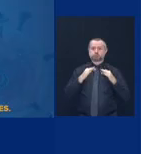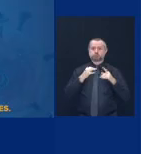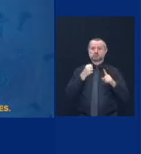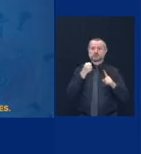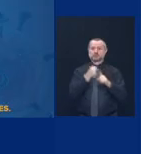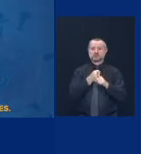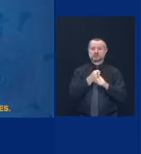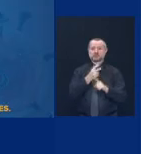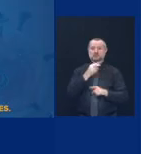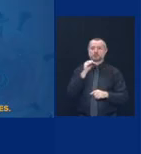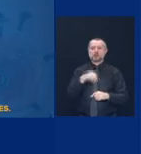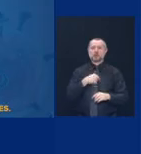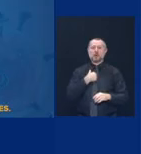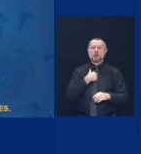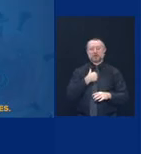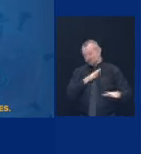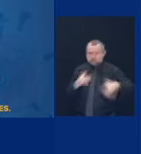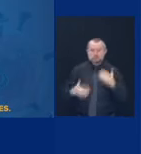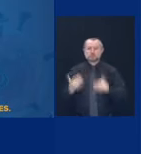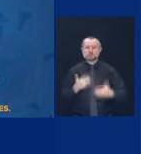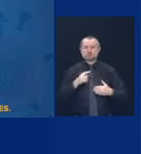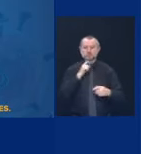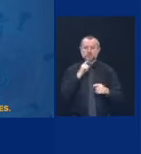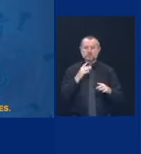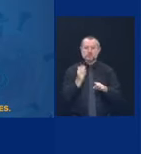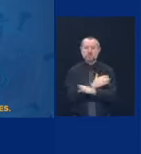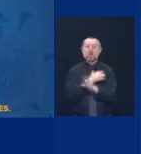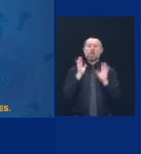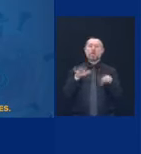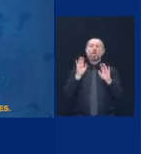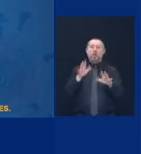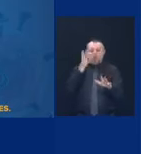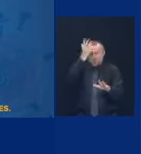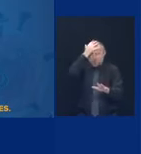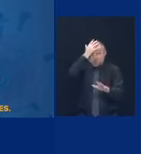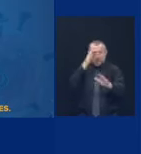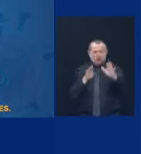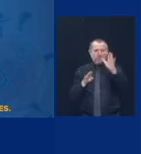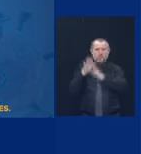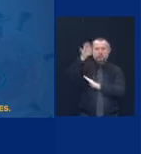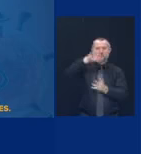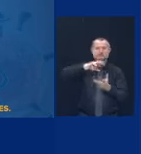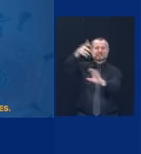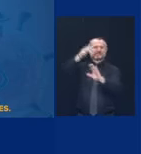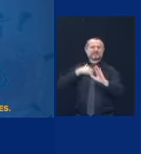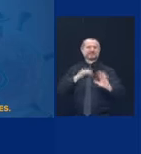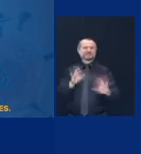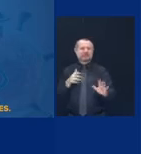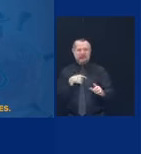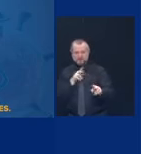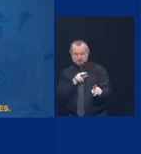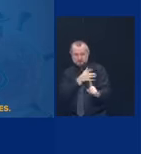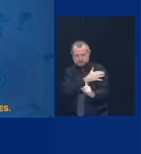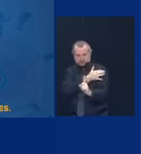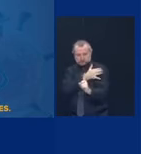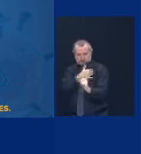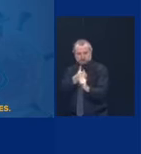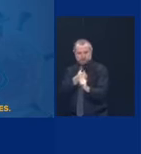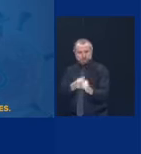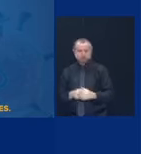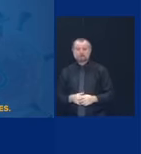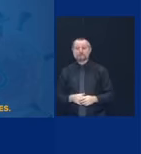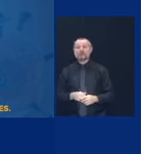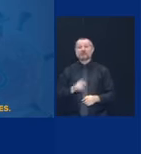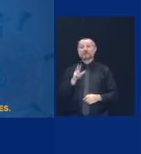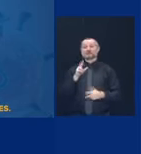correct before the situation gets out of control. And remember, the 3 is